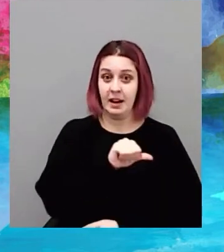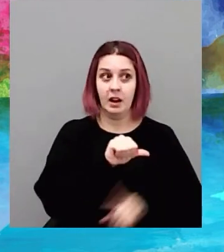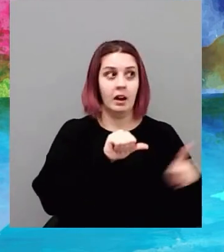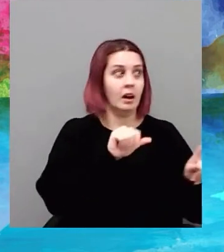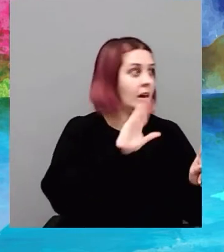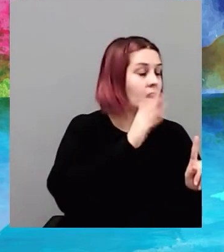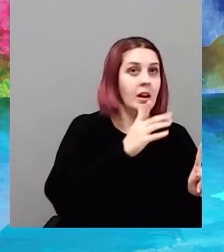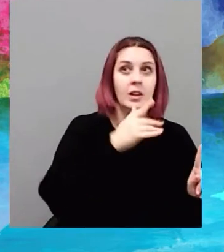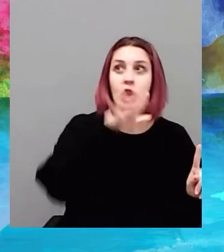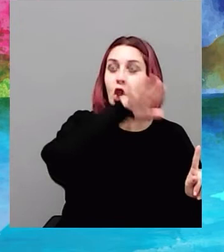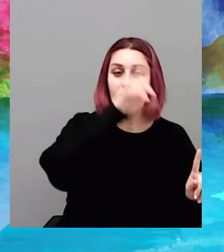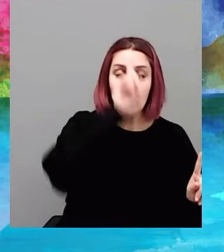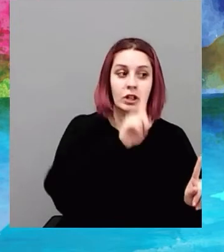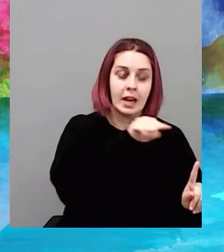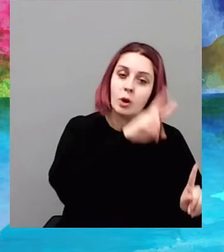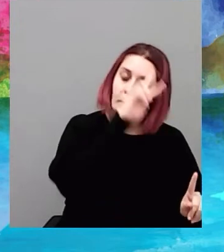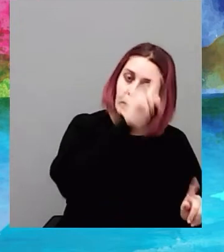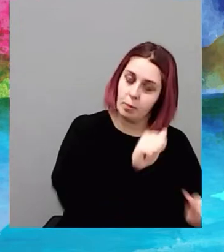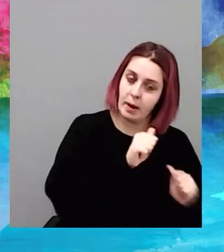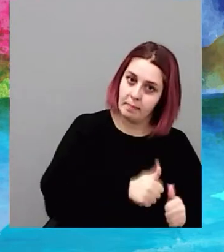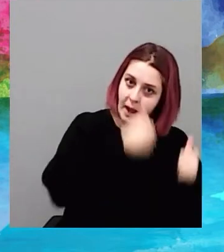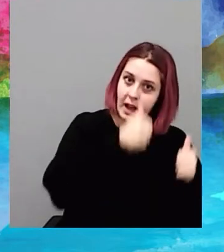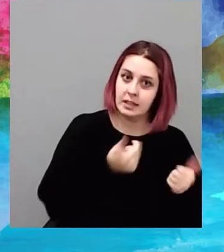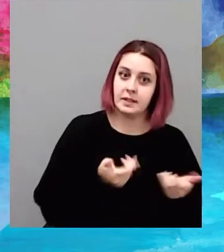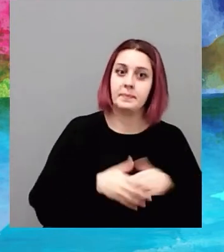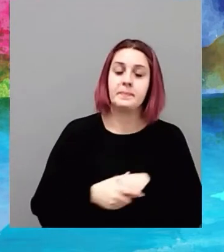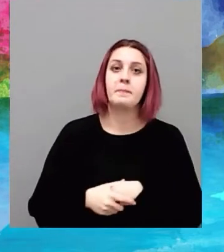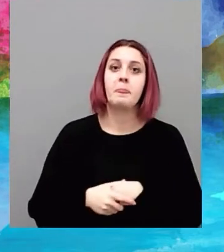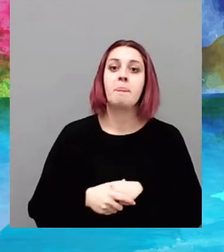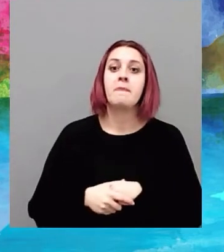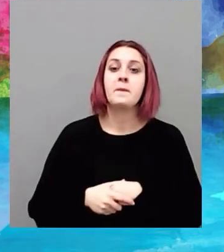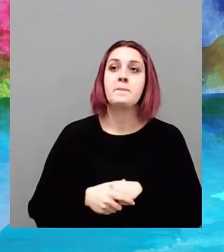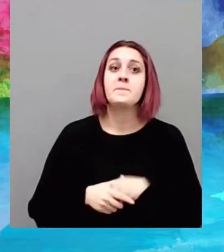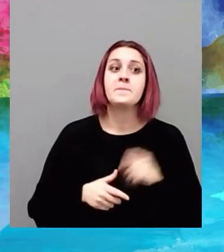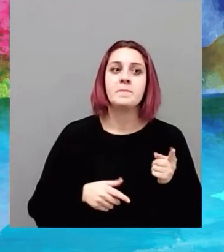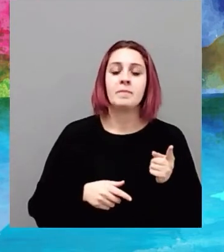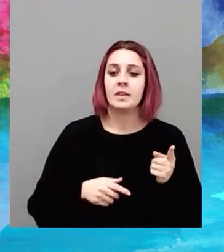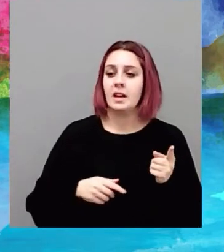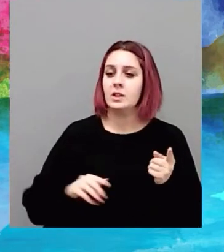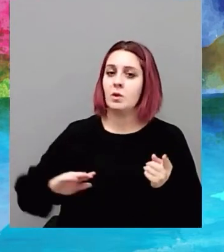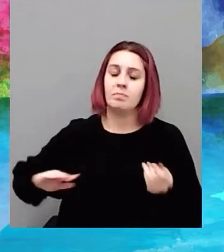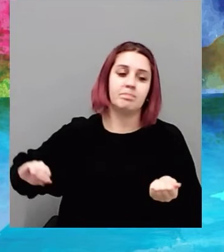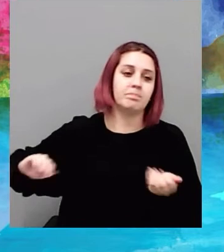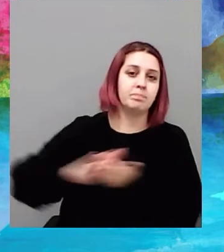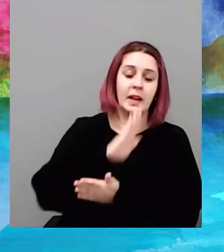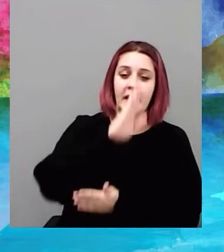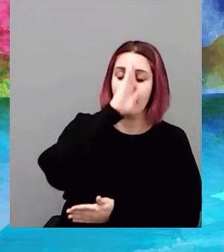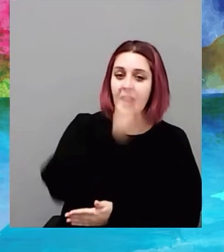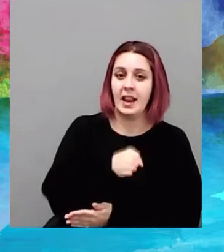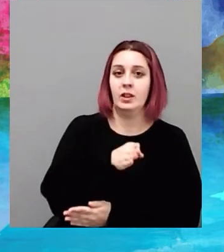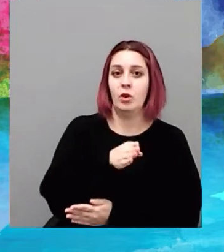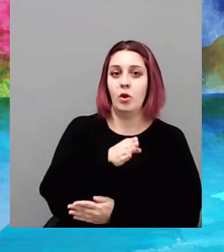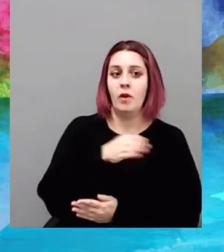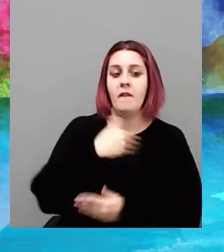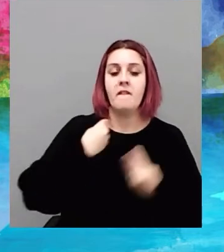least once a week, also became lost. And this has a very direct impact on